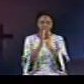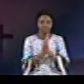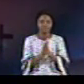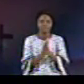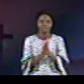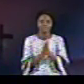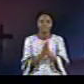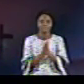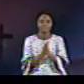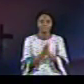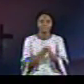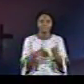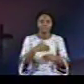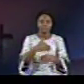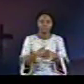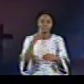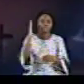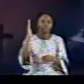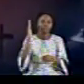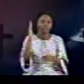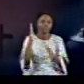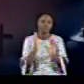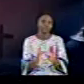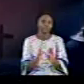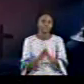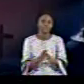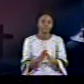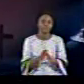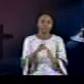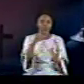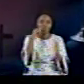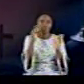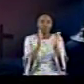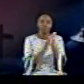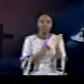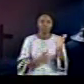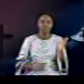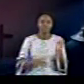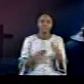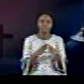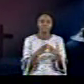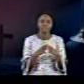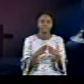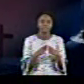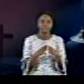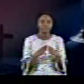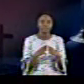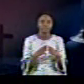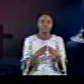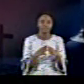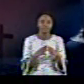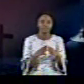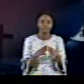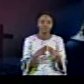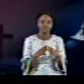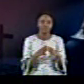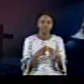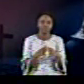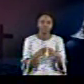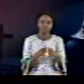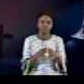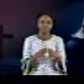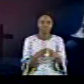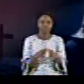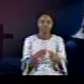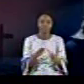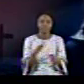next testifier now. Praise the Lord. I present to you Sister Ruth Freeman. Since she gave birth to her last child